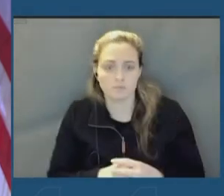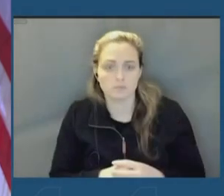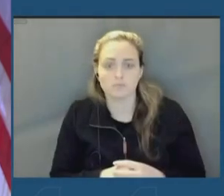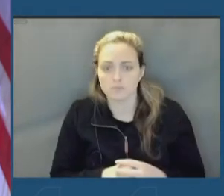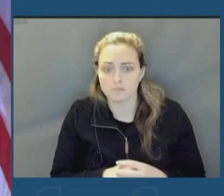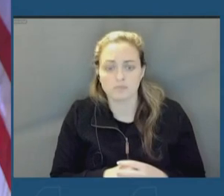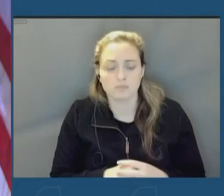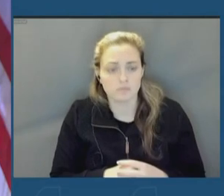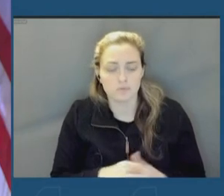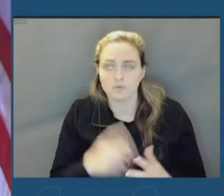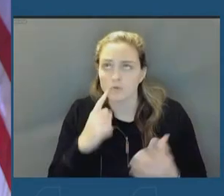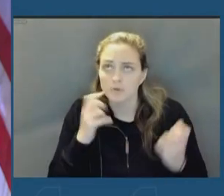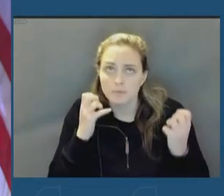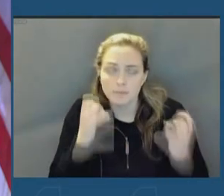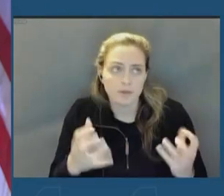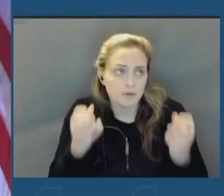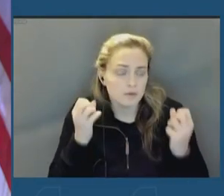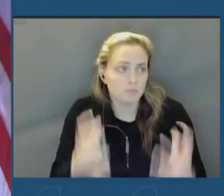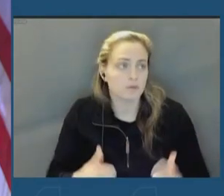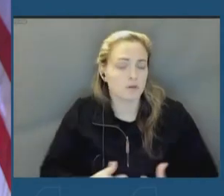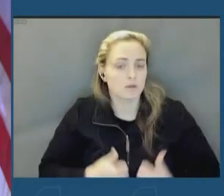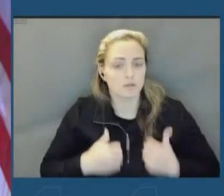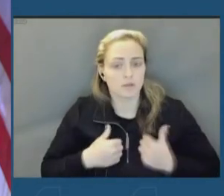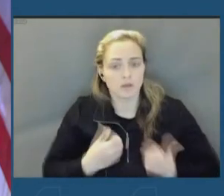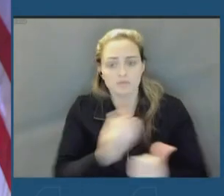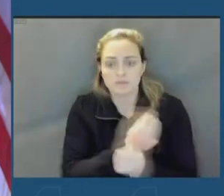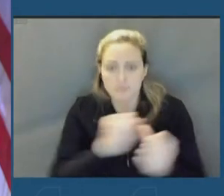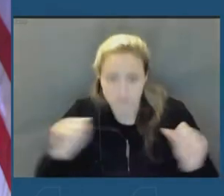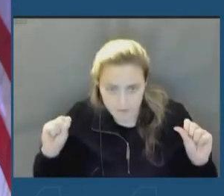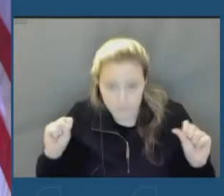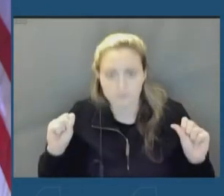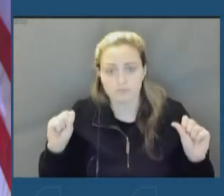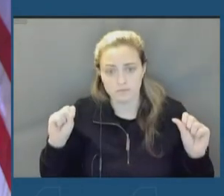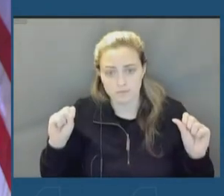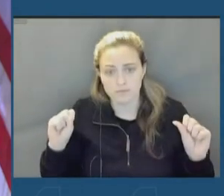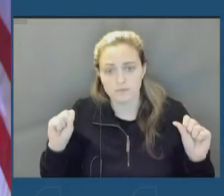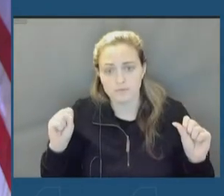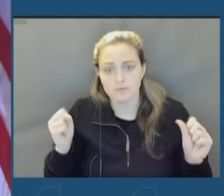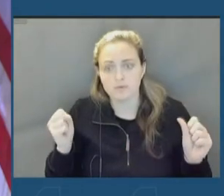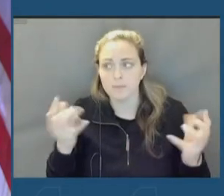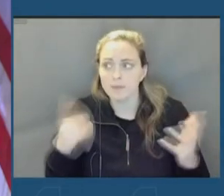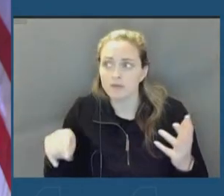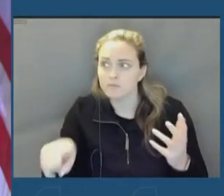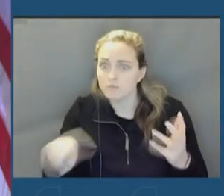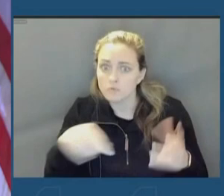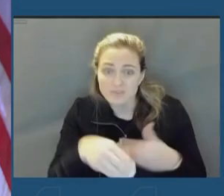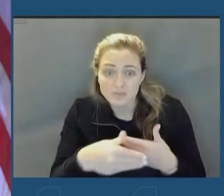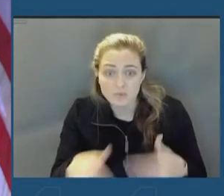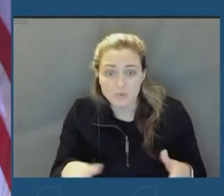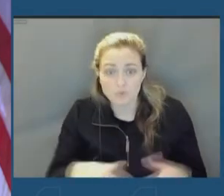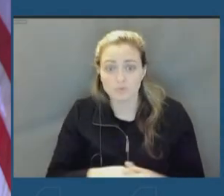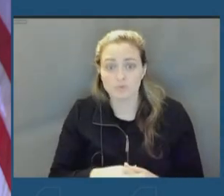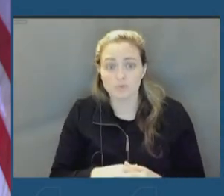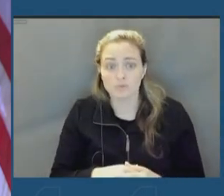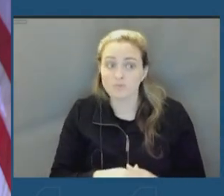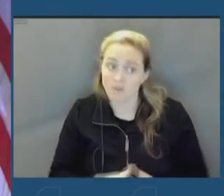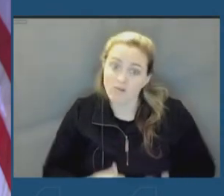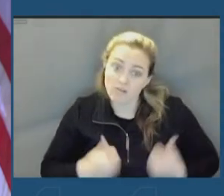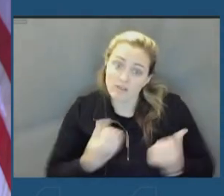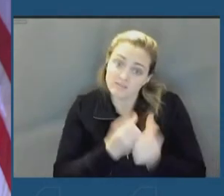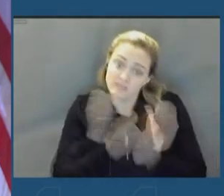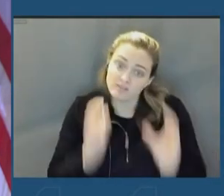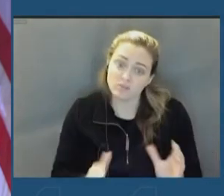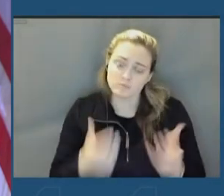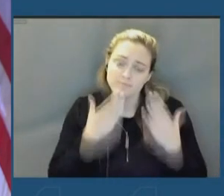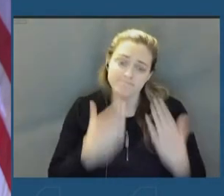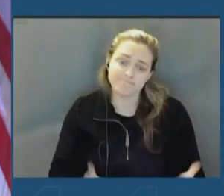many, many lives that were saved, and so many of you in this room are lifesavers. So thank